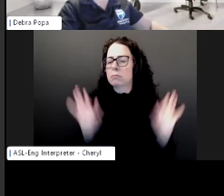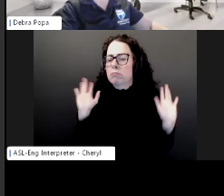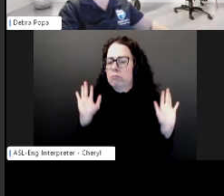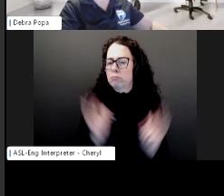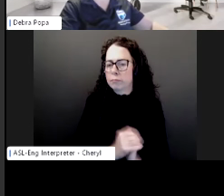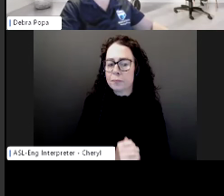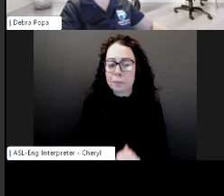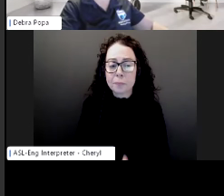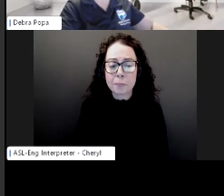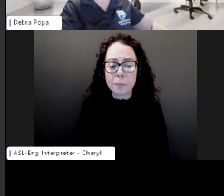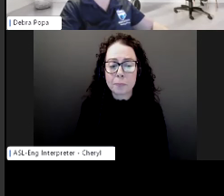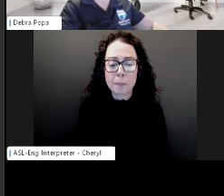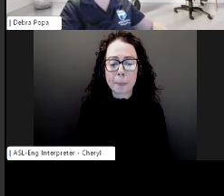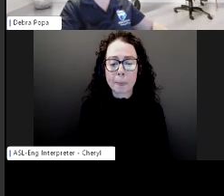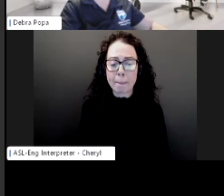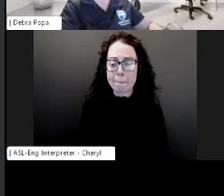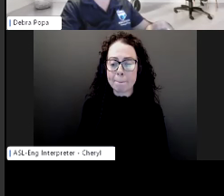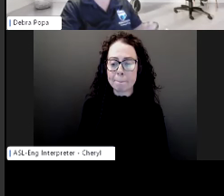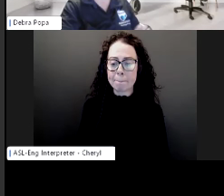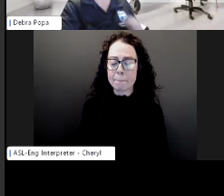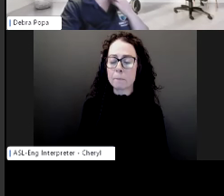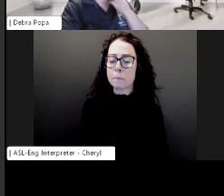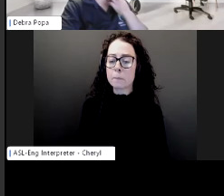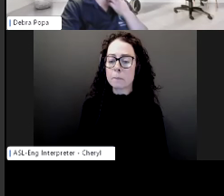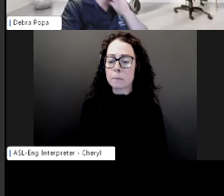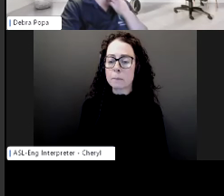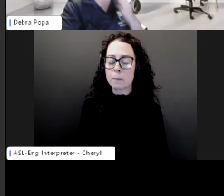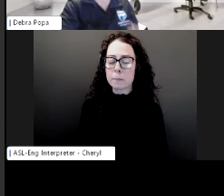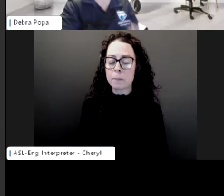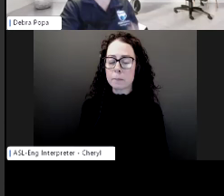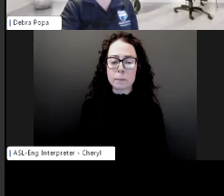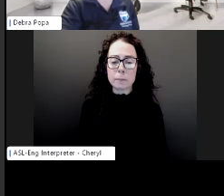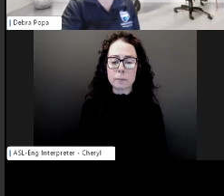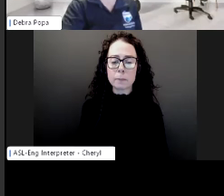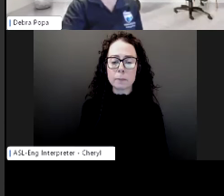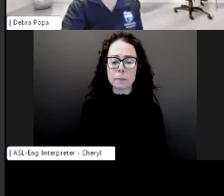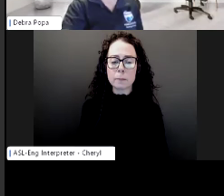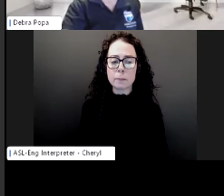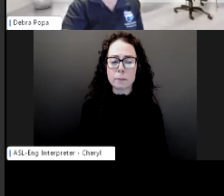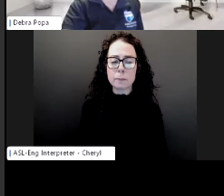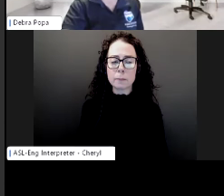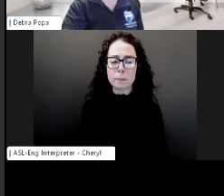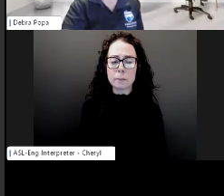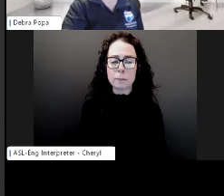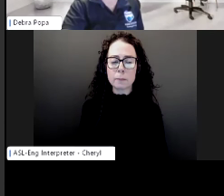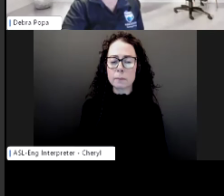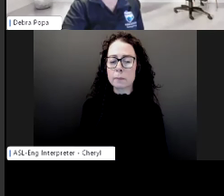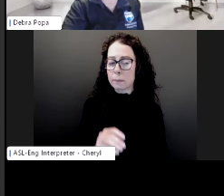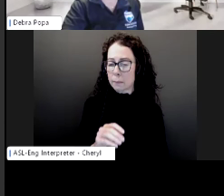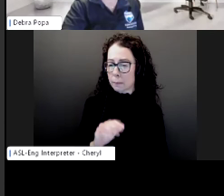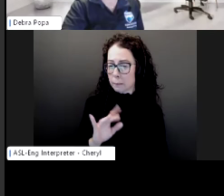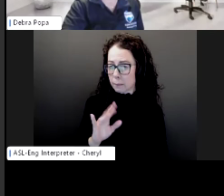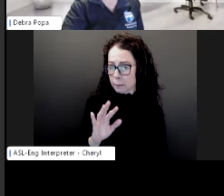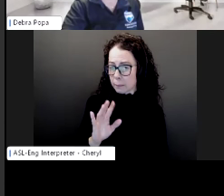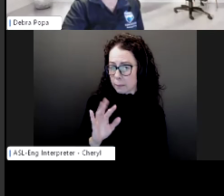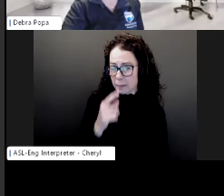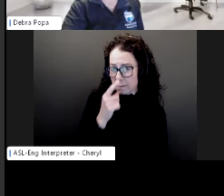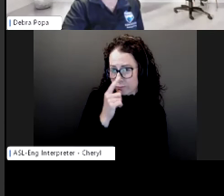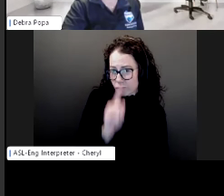I do have just a couple quick polling questions if people are still online. Just asking